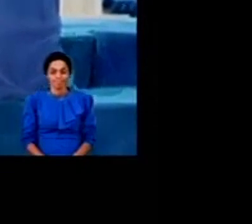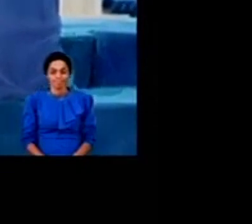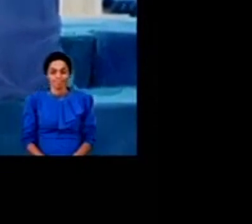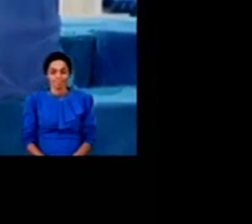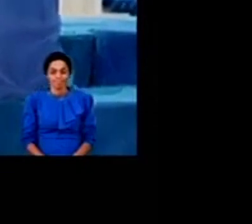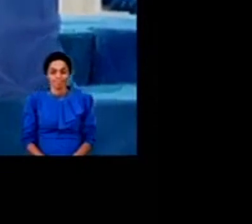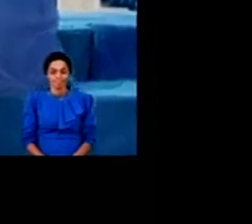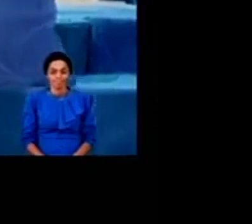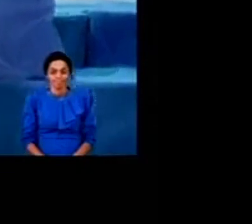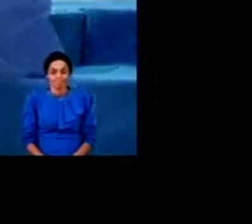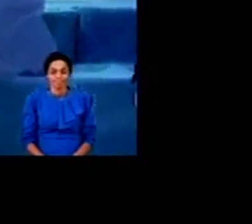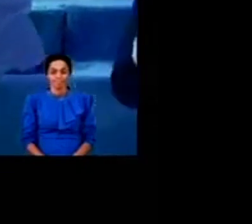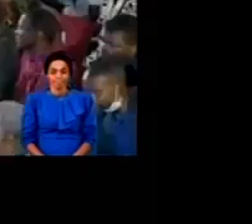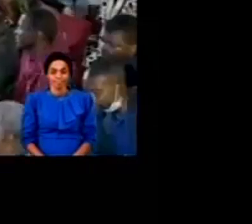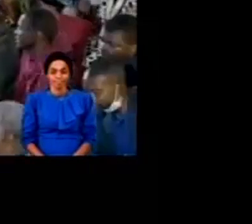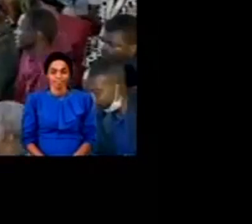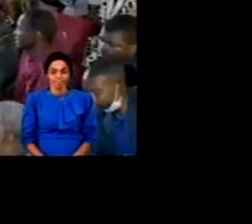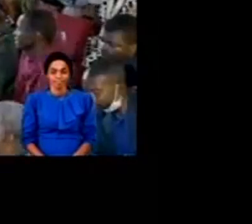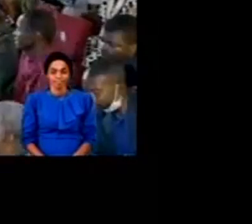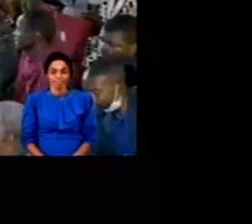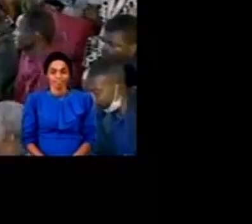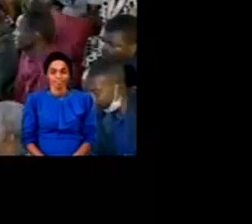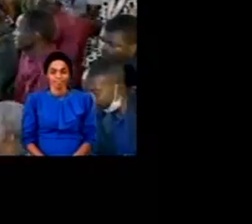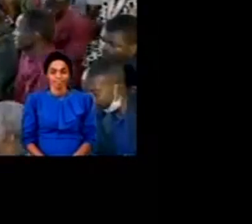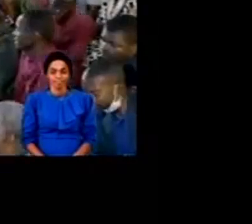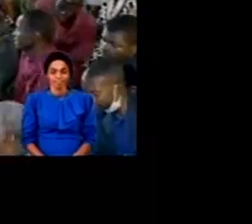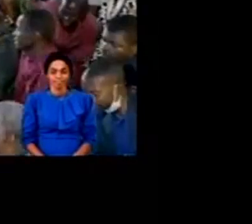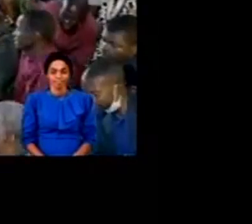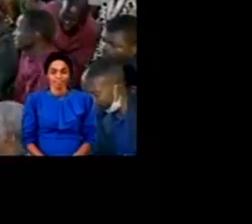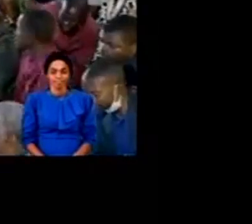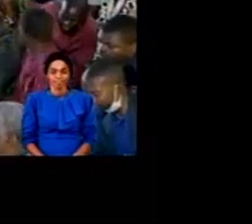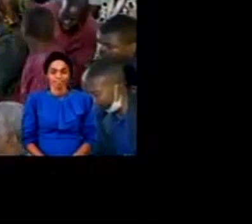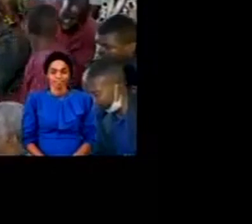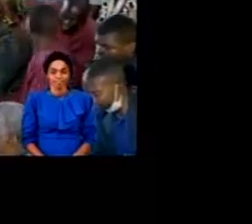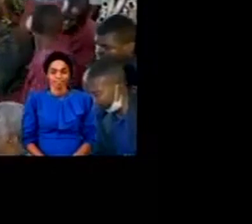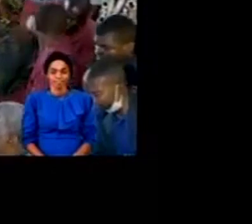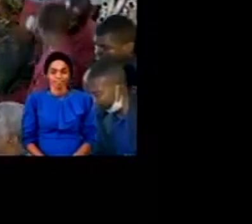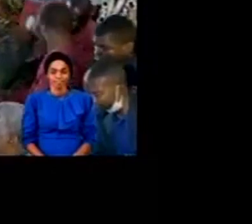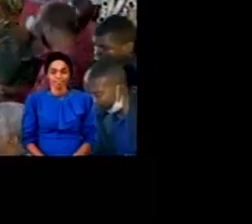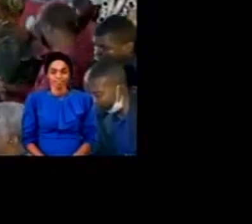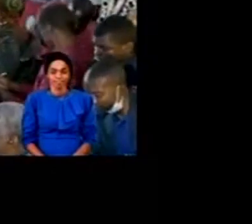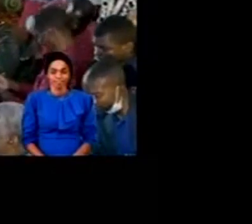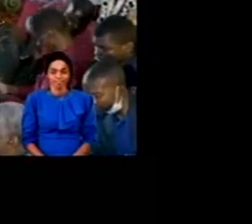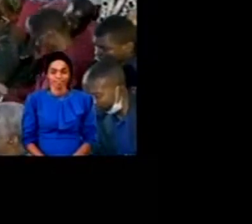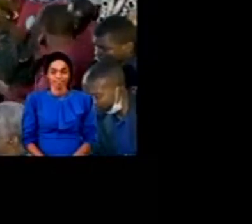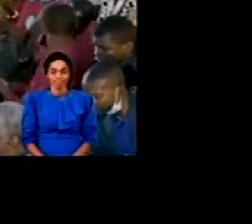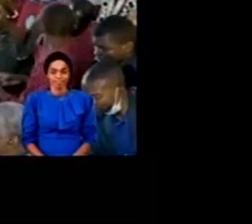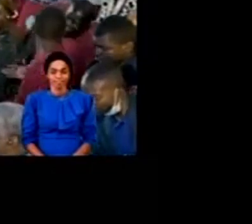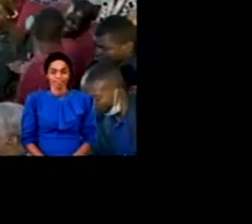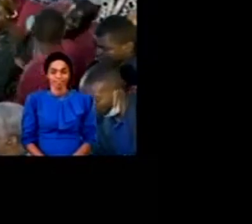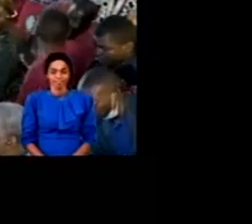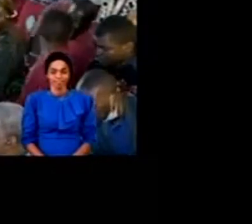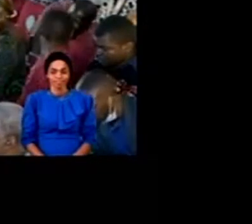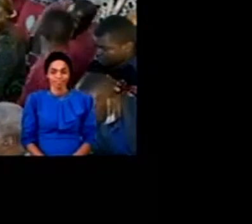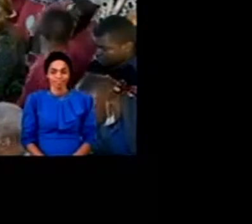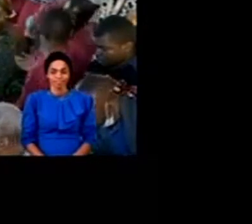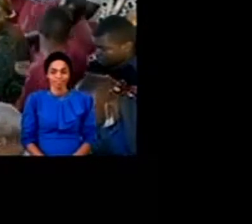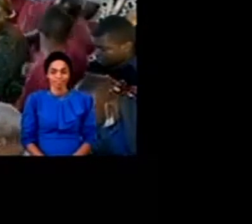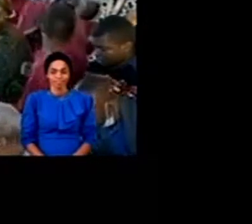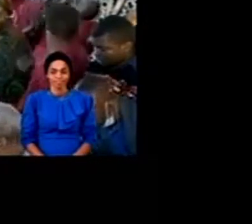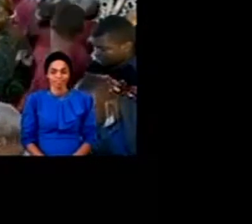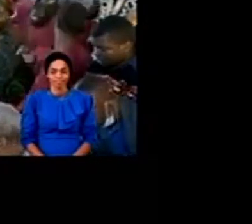sa nagode. Praise the Lord. Her name is Nancy Sule. For over a year